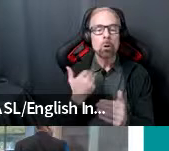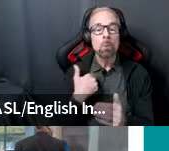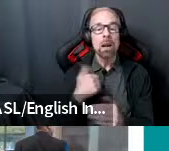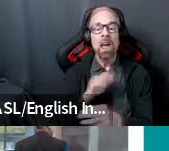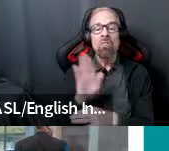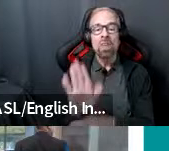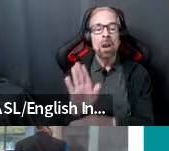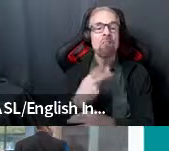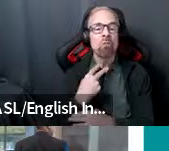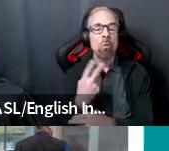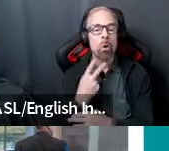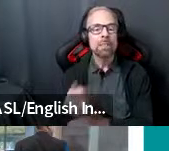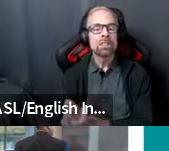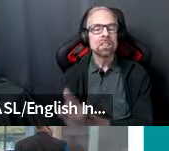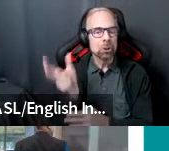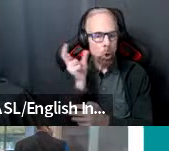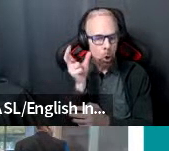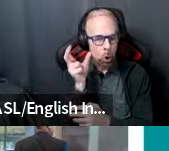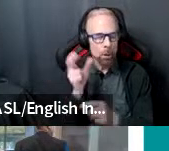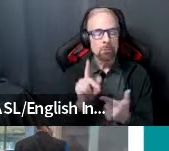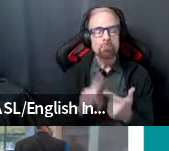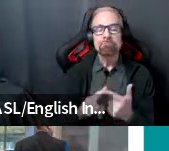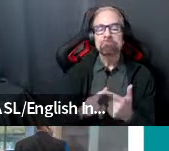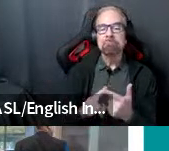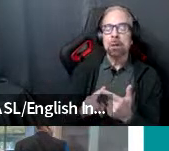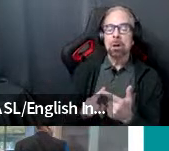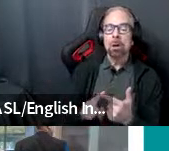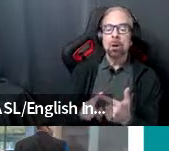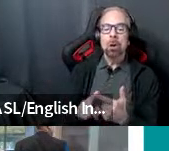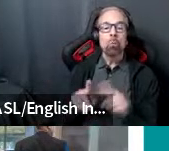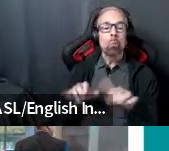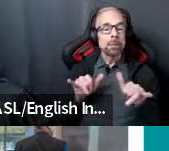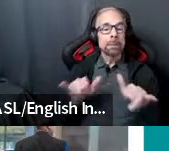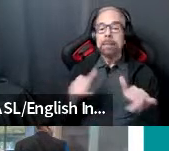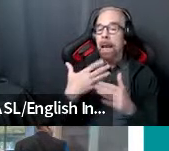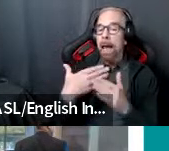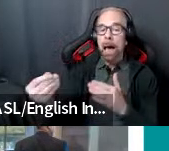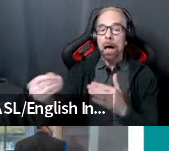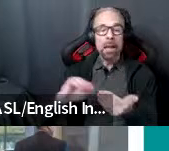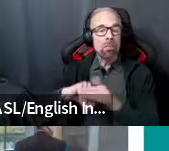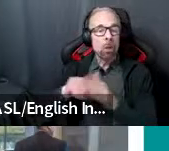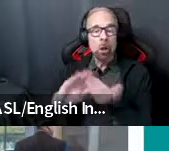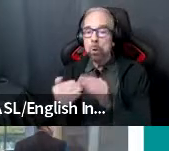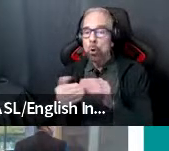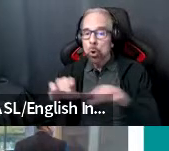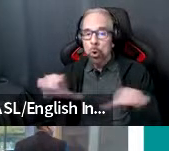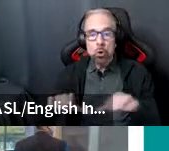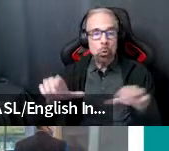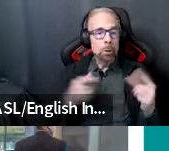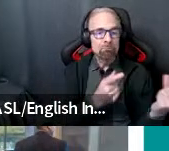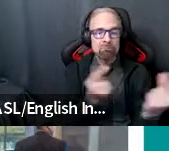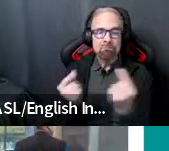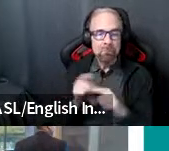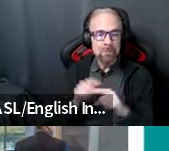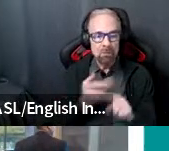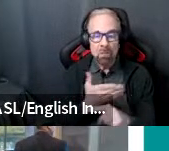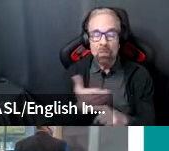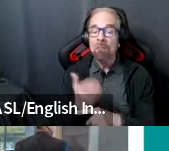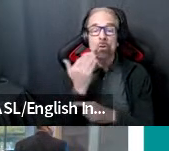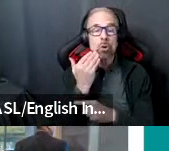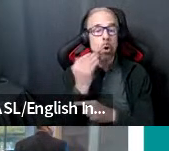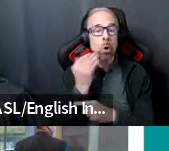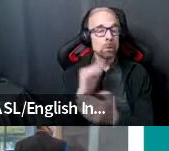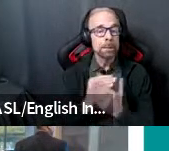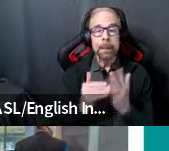heard. We're still out in the community doing things. So if you know some events where